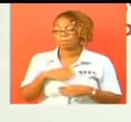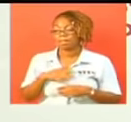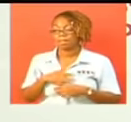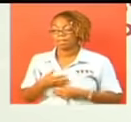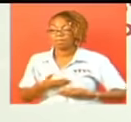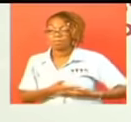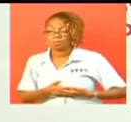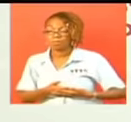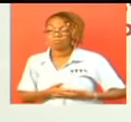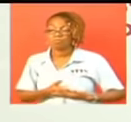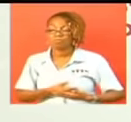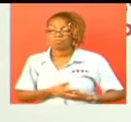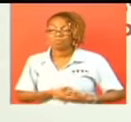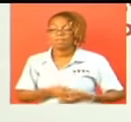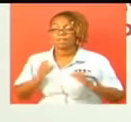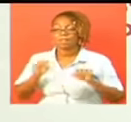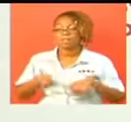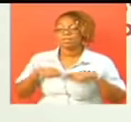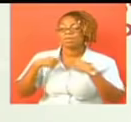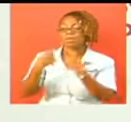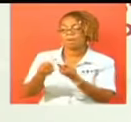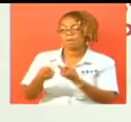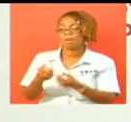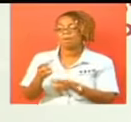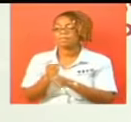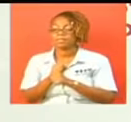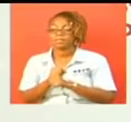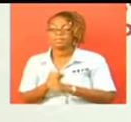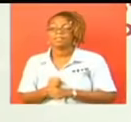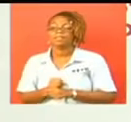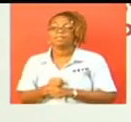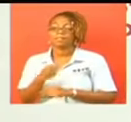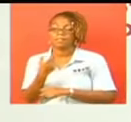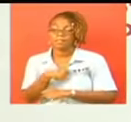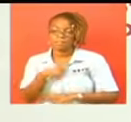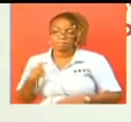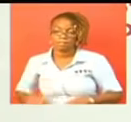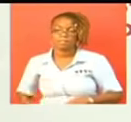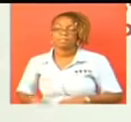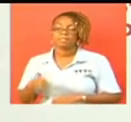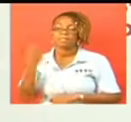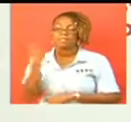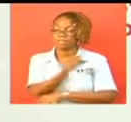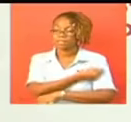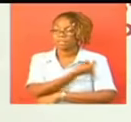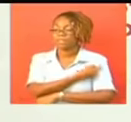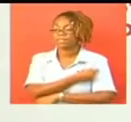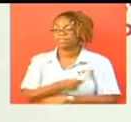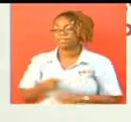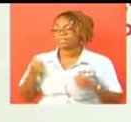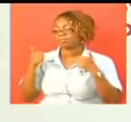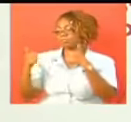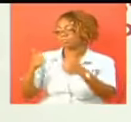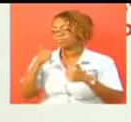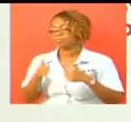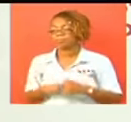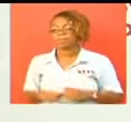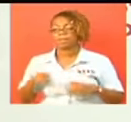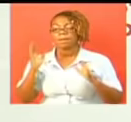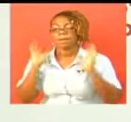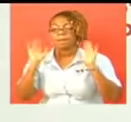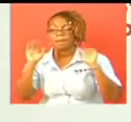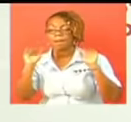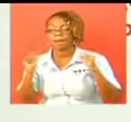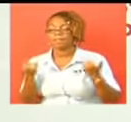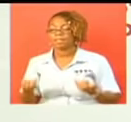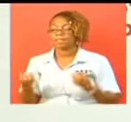the Sinopharm vaccine. Great news. Have a good day, everyone. Be safe, and goodbye for now.